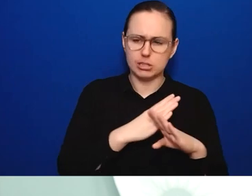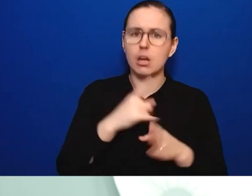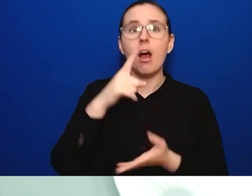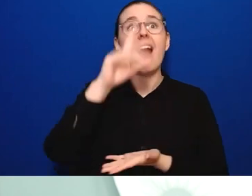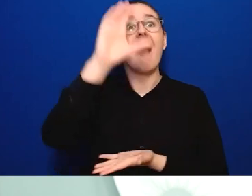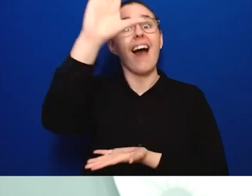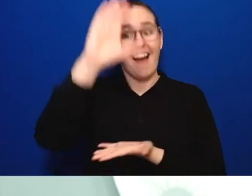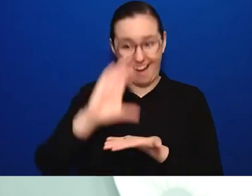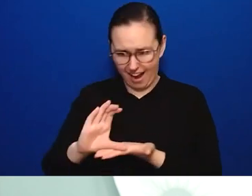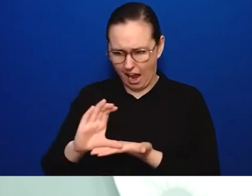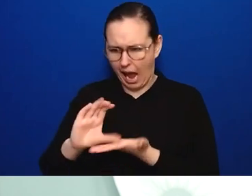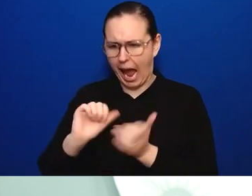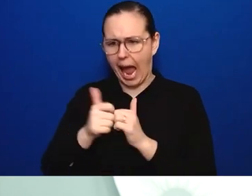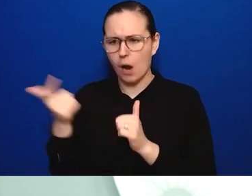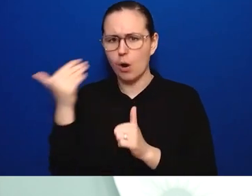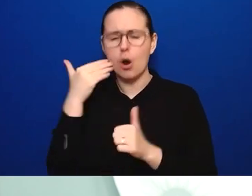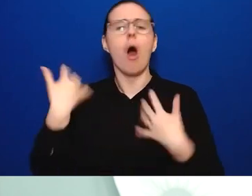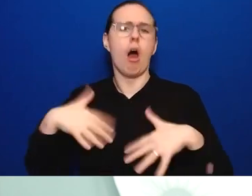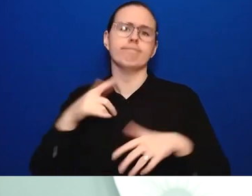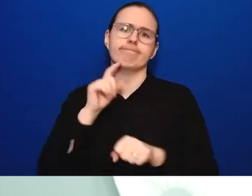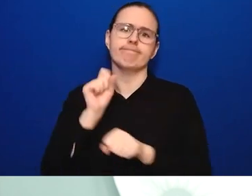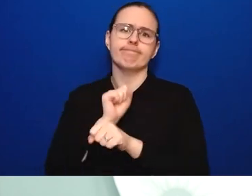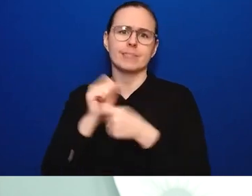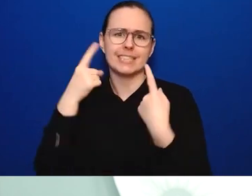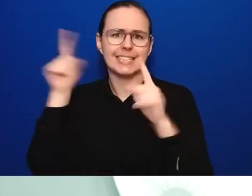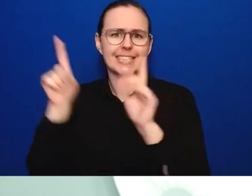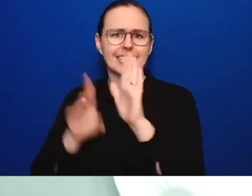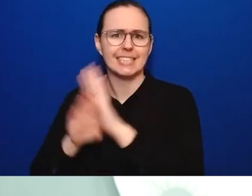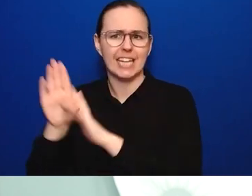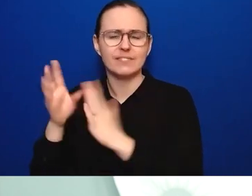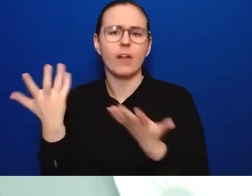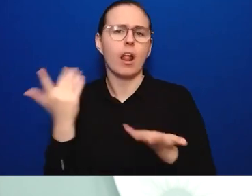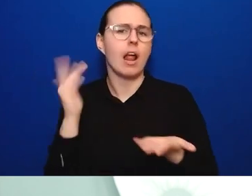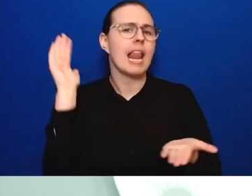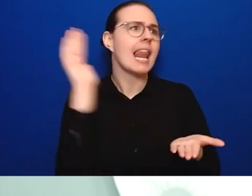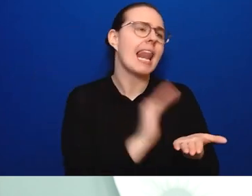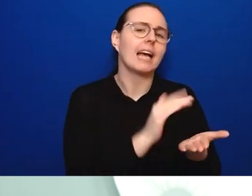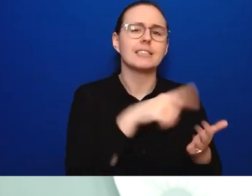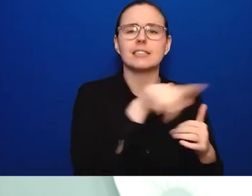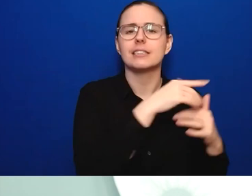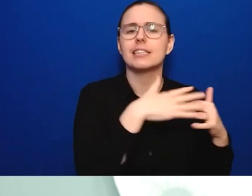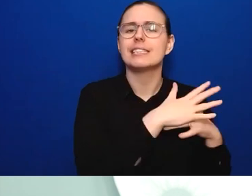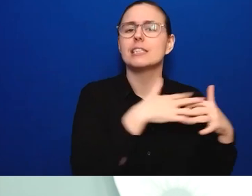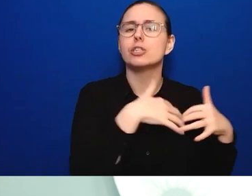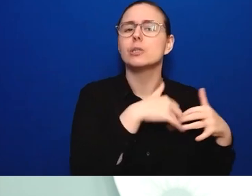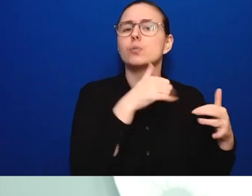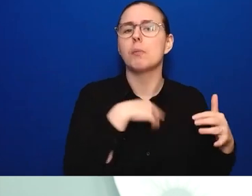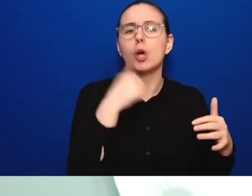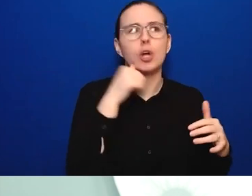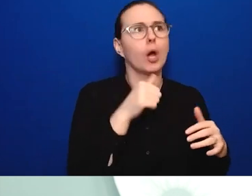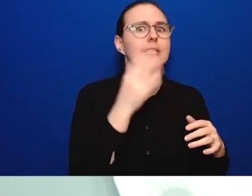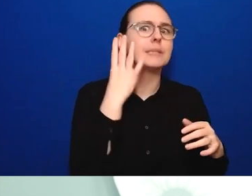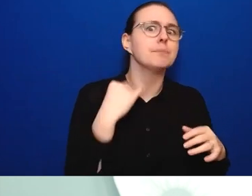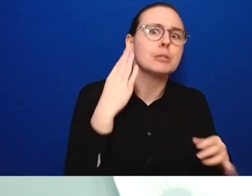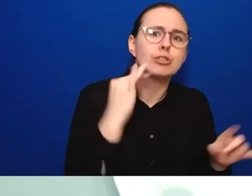result in less, you know, Indigenous women and girls being impacted by